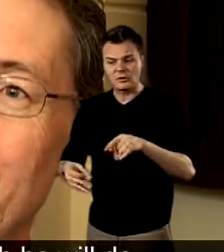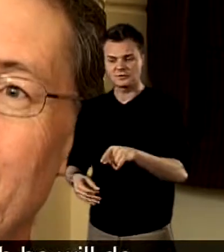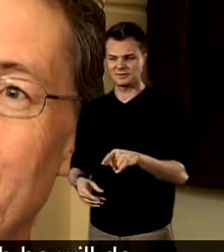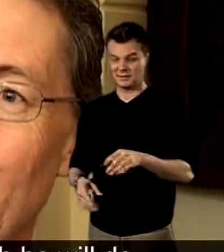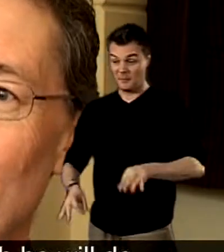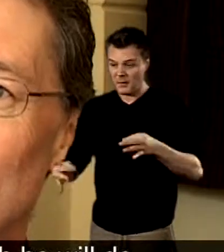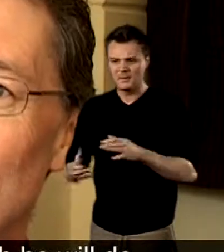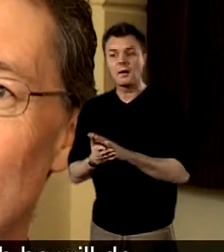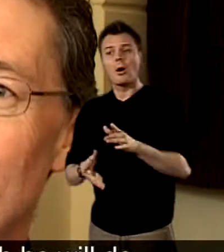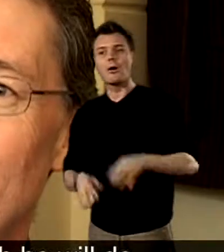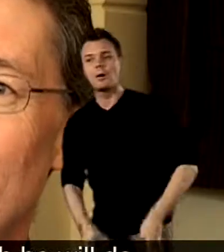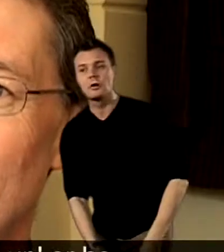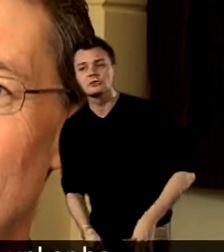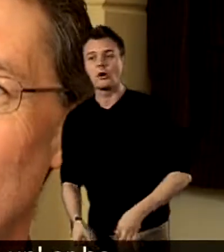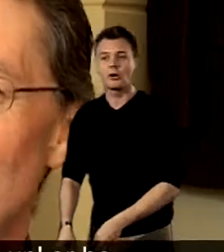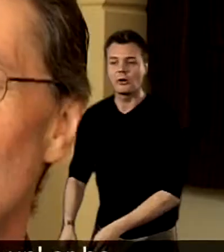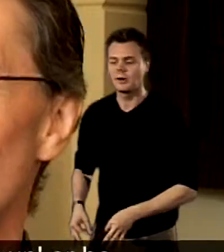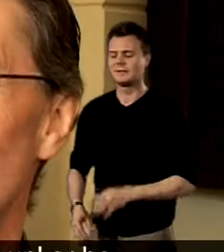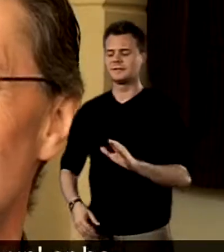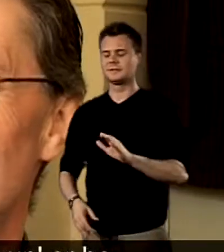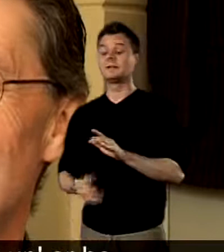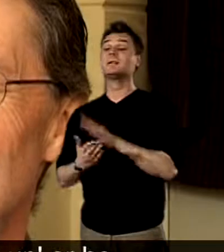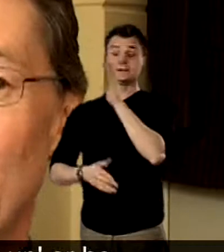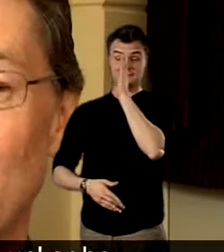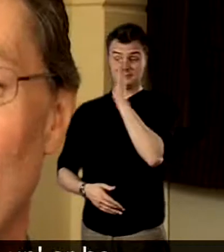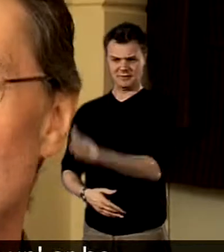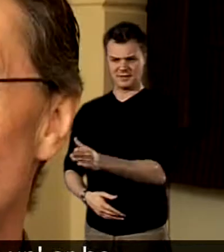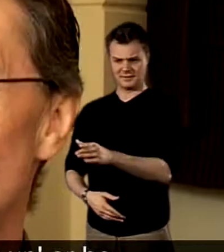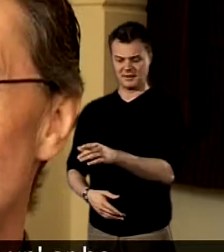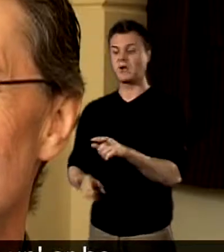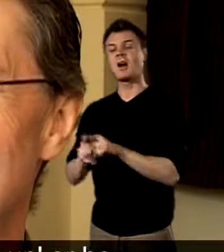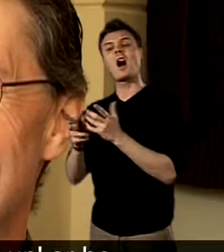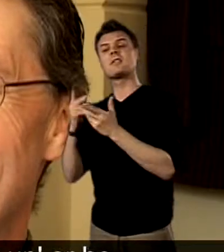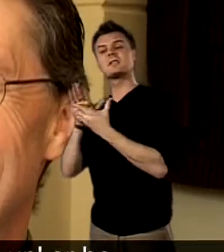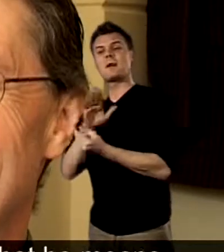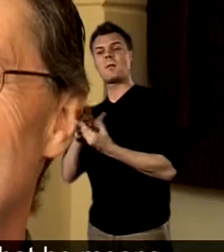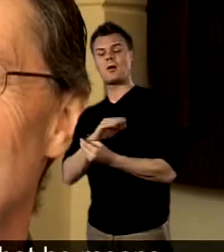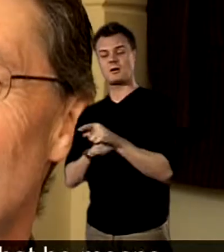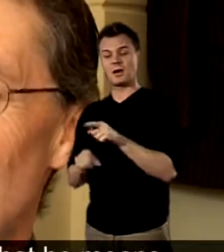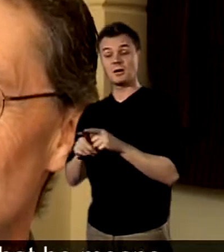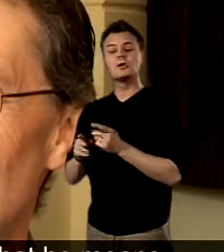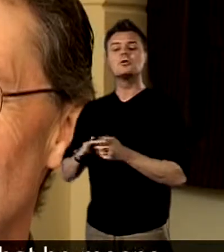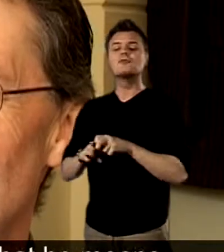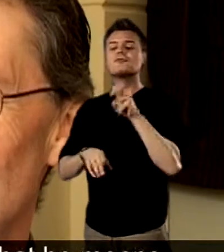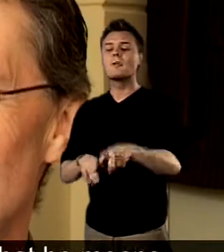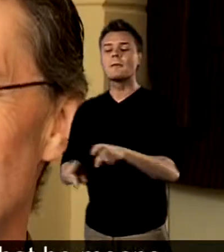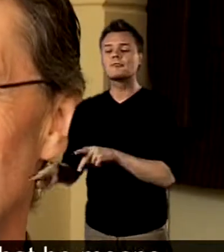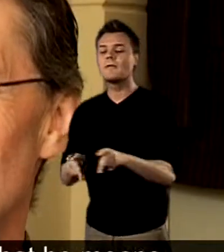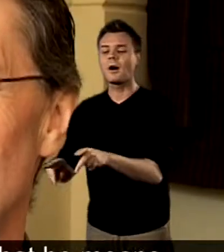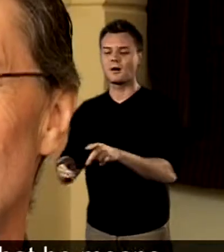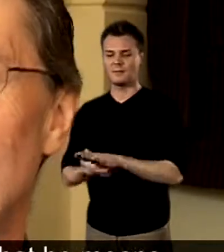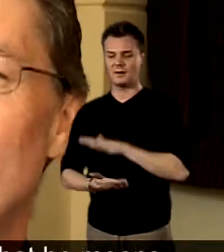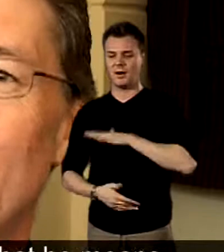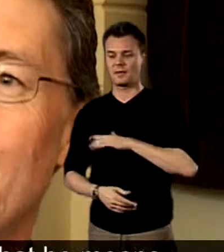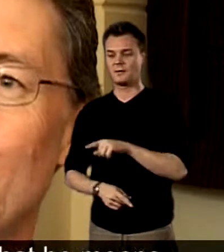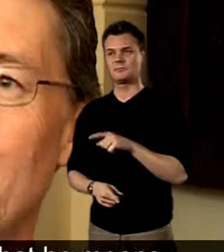down, he knows that he doesn't say pull your socks up. He doesn't say, oh, we'll just go and jump in the river. He says calm down, if that's what he means.